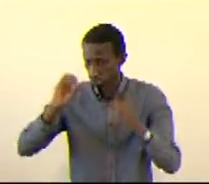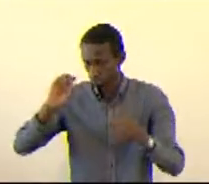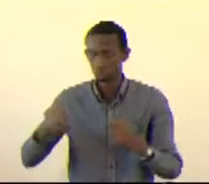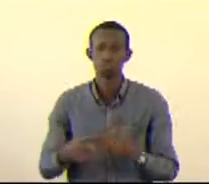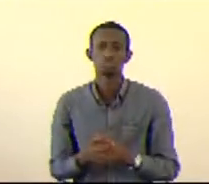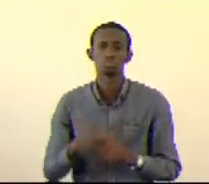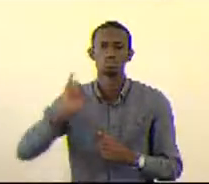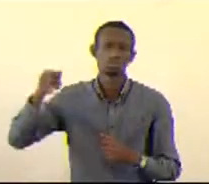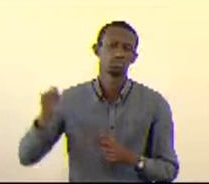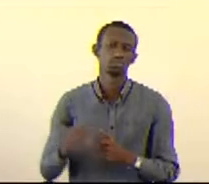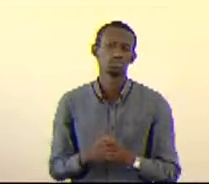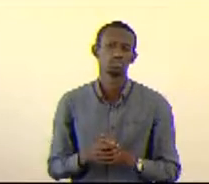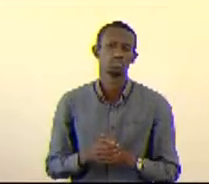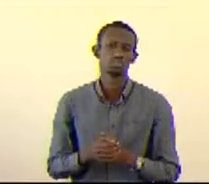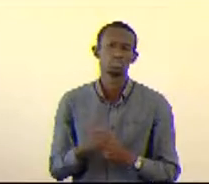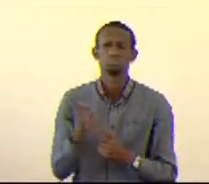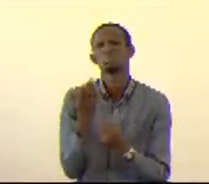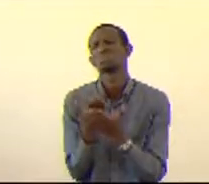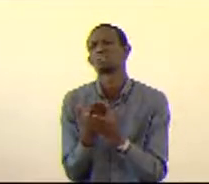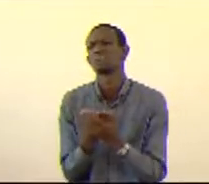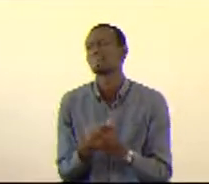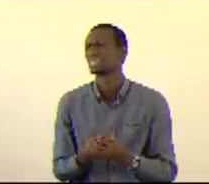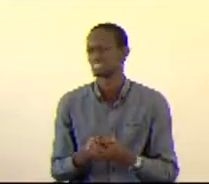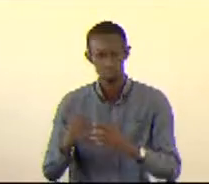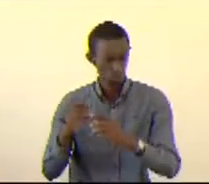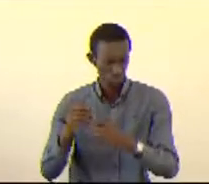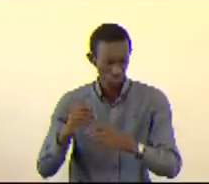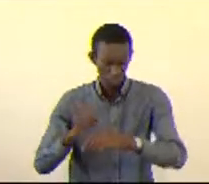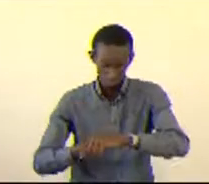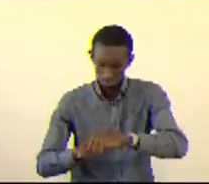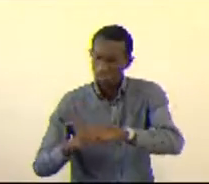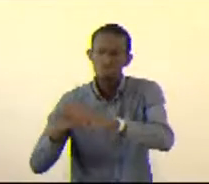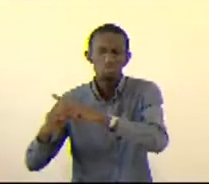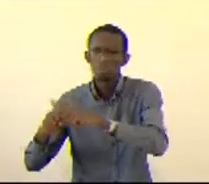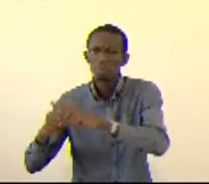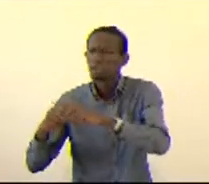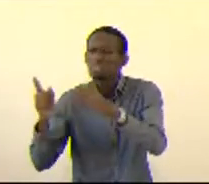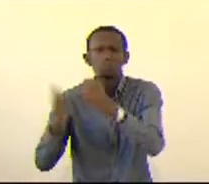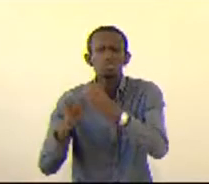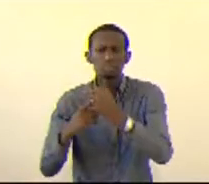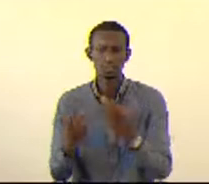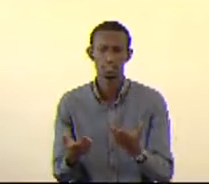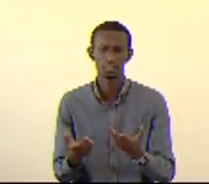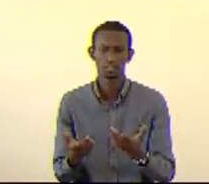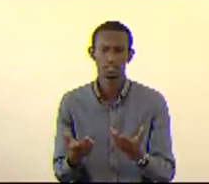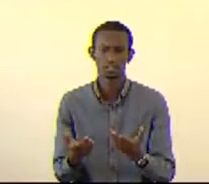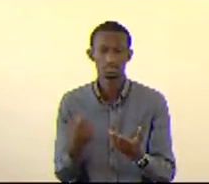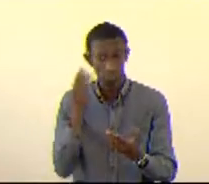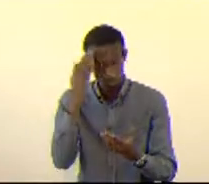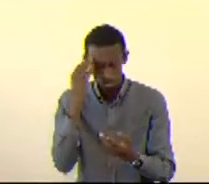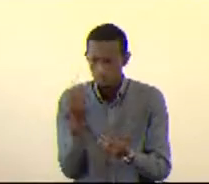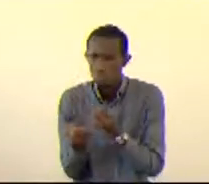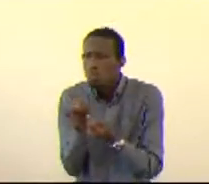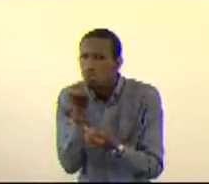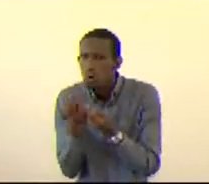find it's about six times the amount of water required, heat required to make water boil at